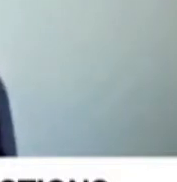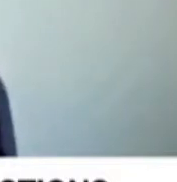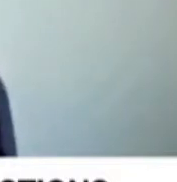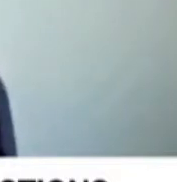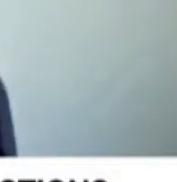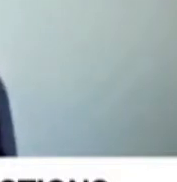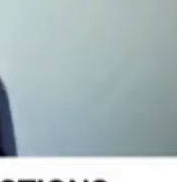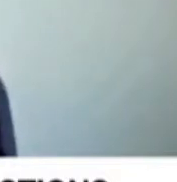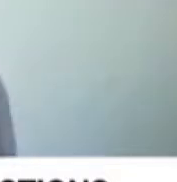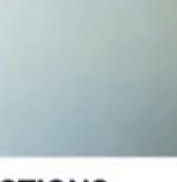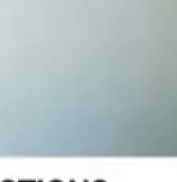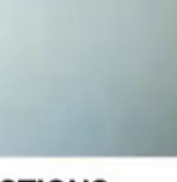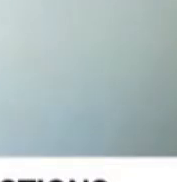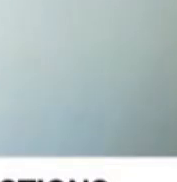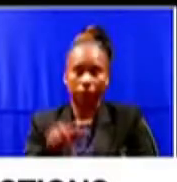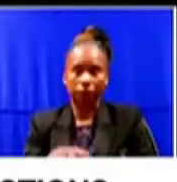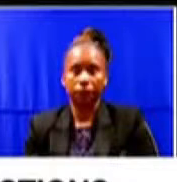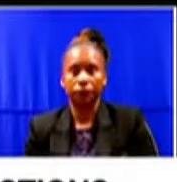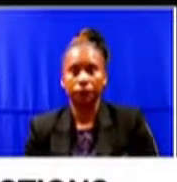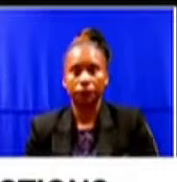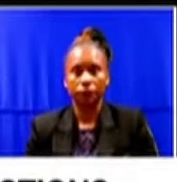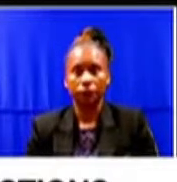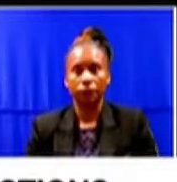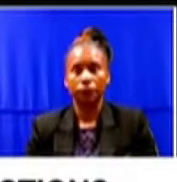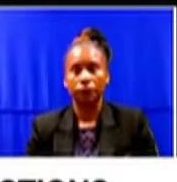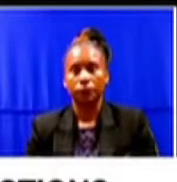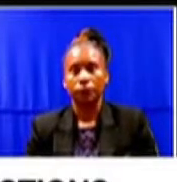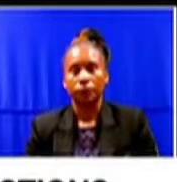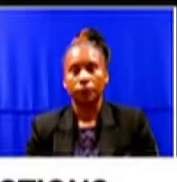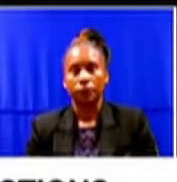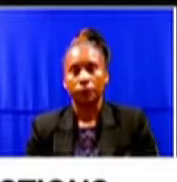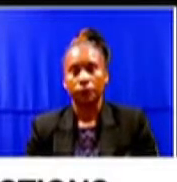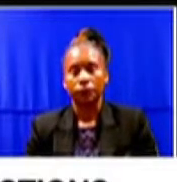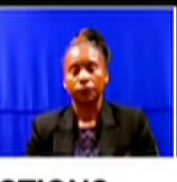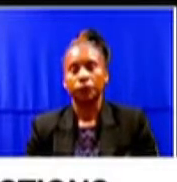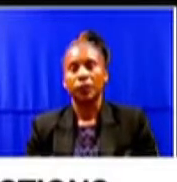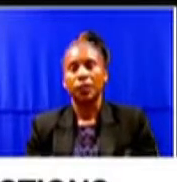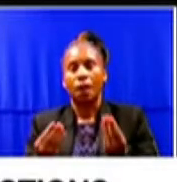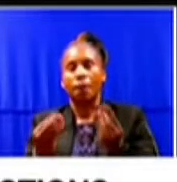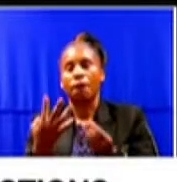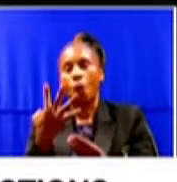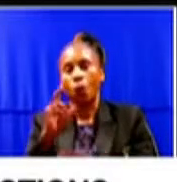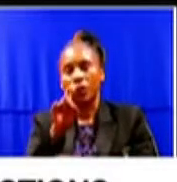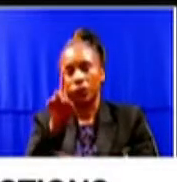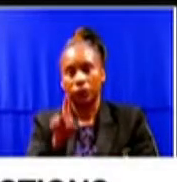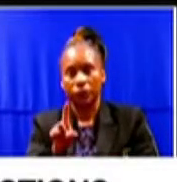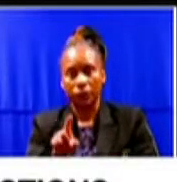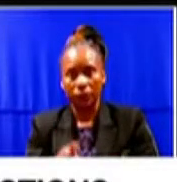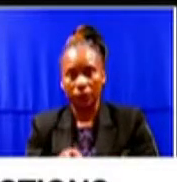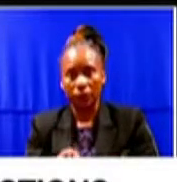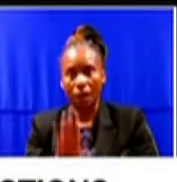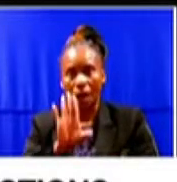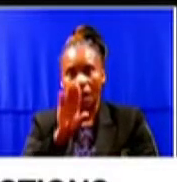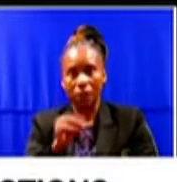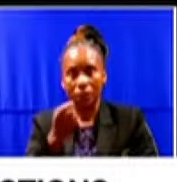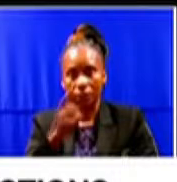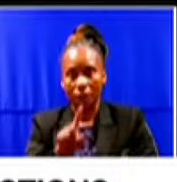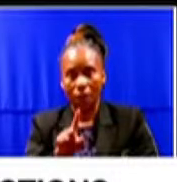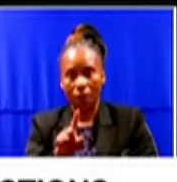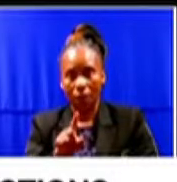Speaker. Thank you, Mr. President. The next question is number 4. It's asked by Honorable